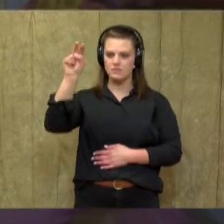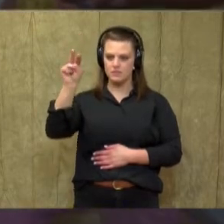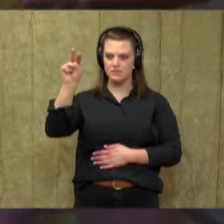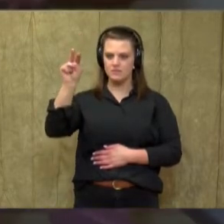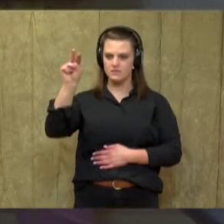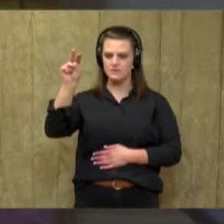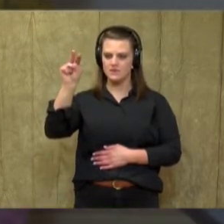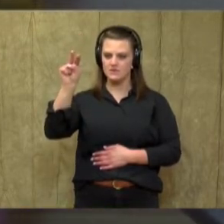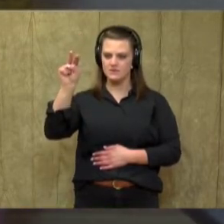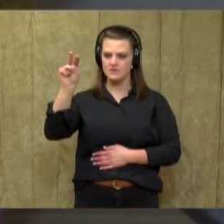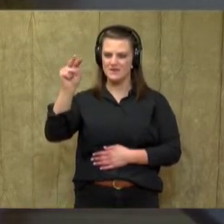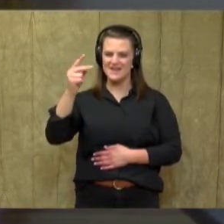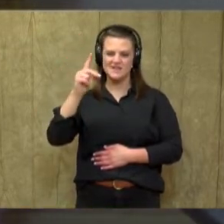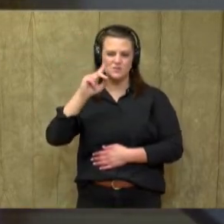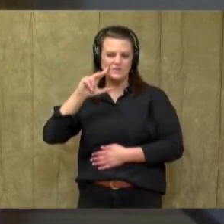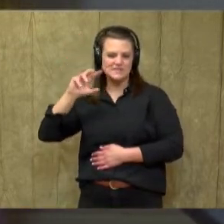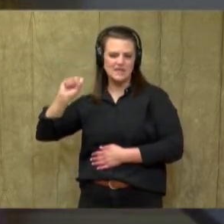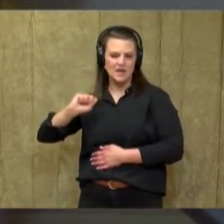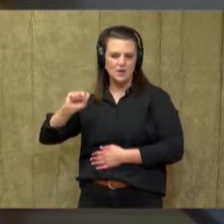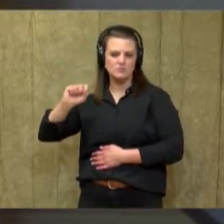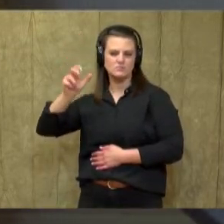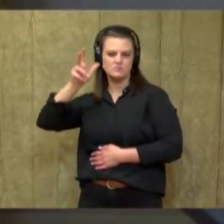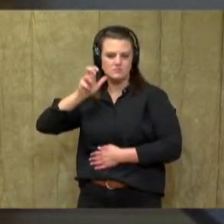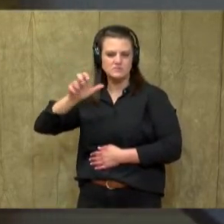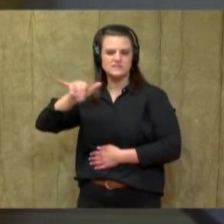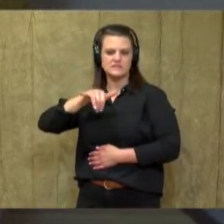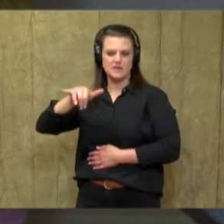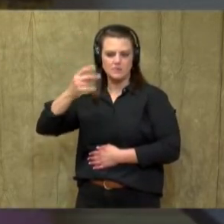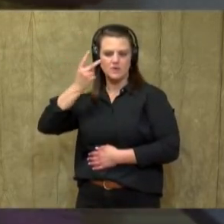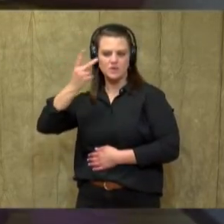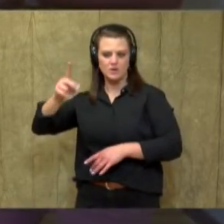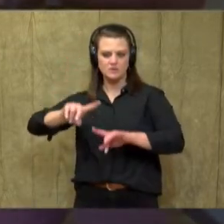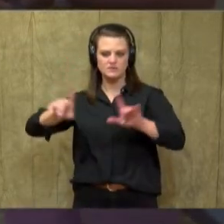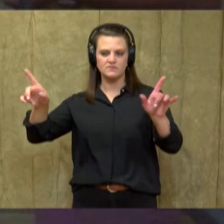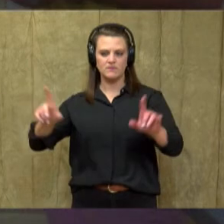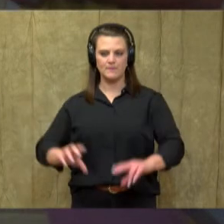hundredths. So they sound the same, but look different.